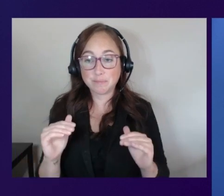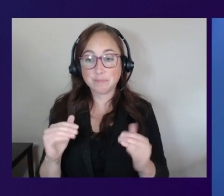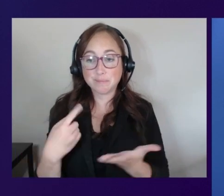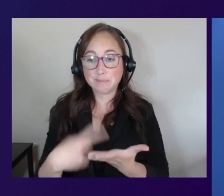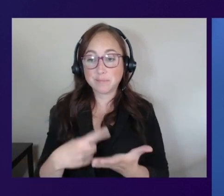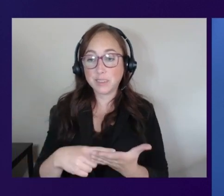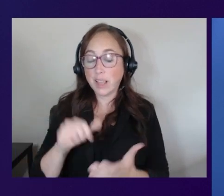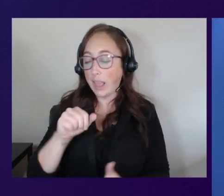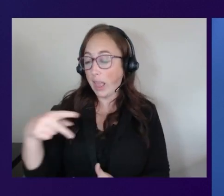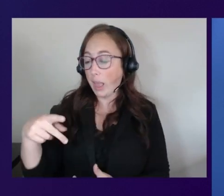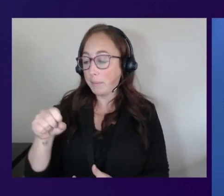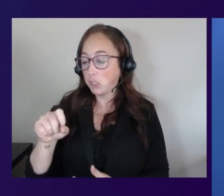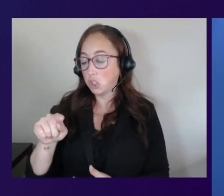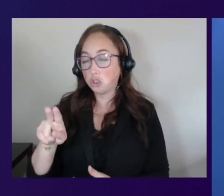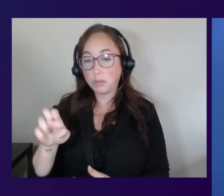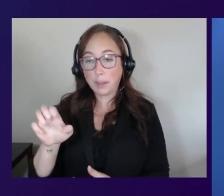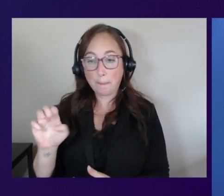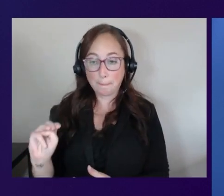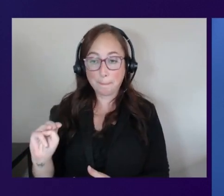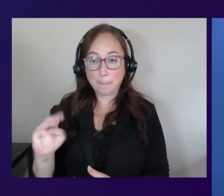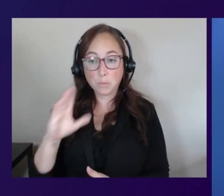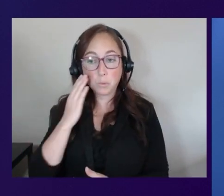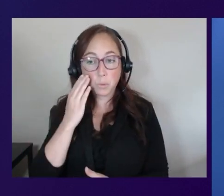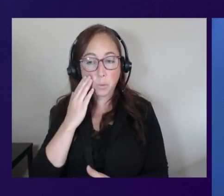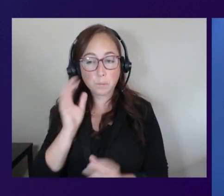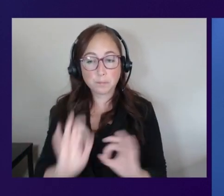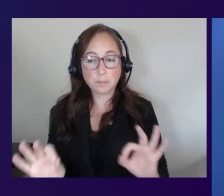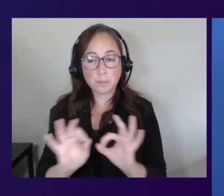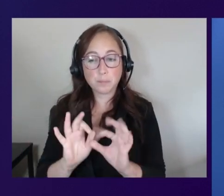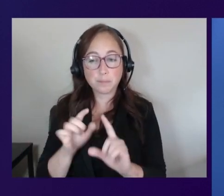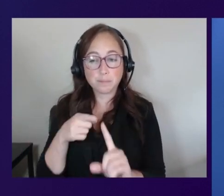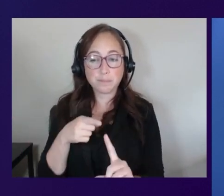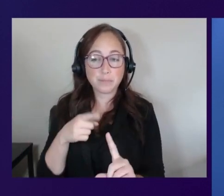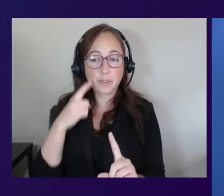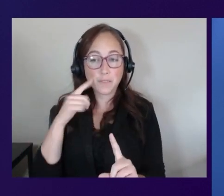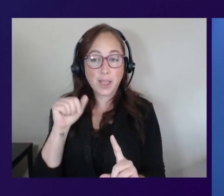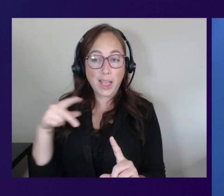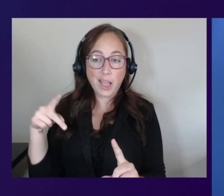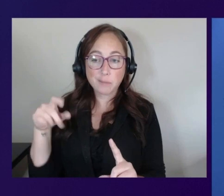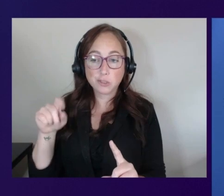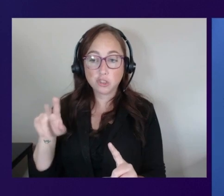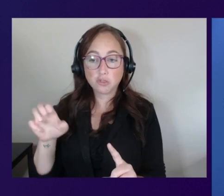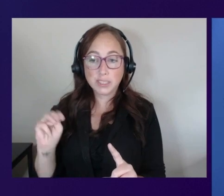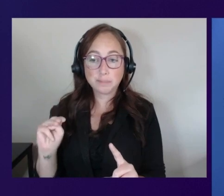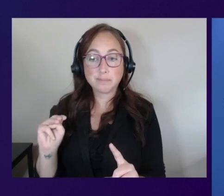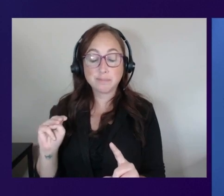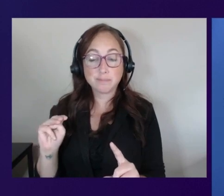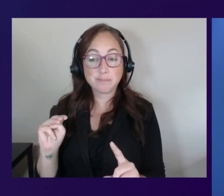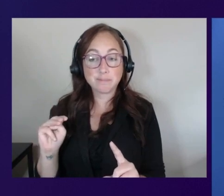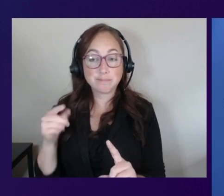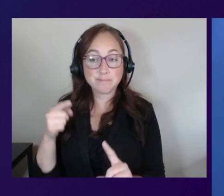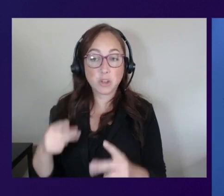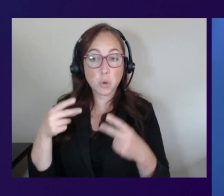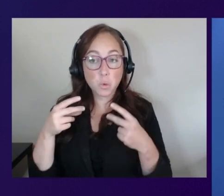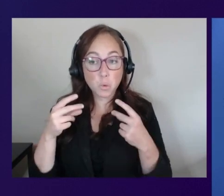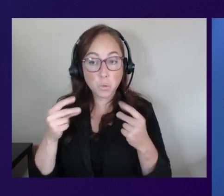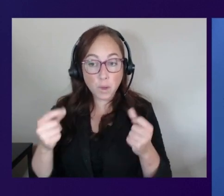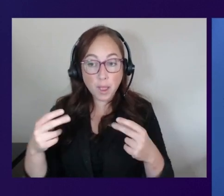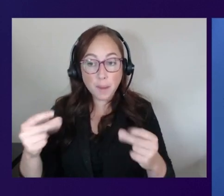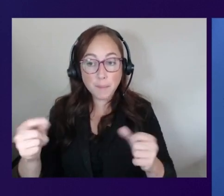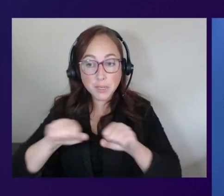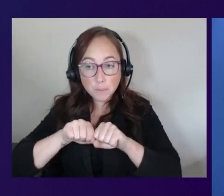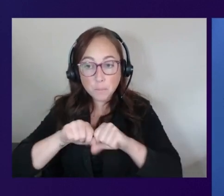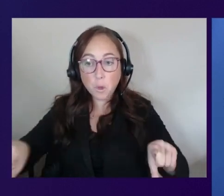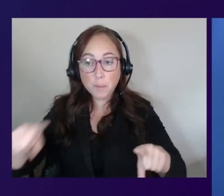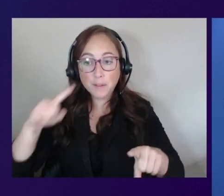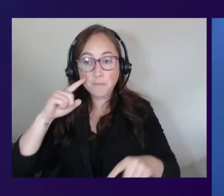different solution, and so, you know, really the key points about AppStream is rapid and elastic deployment of desktops and applications.